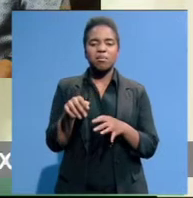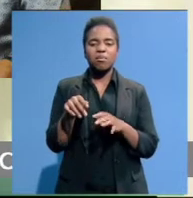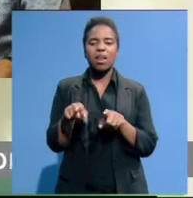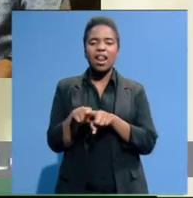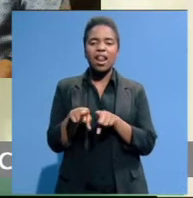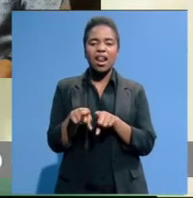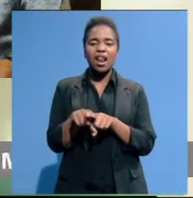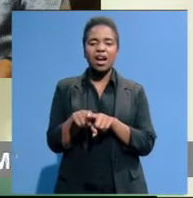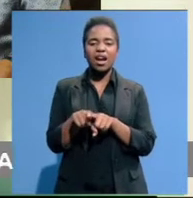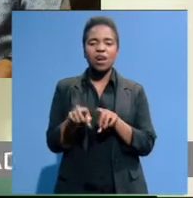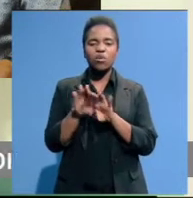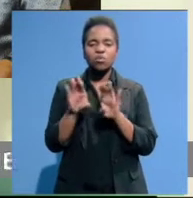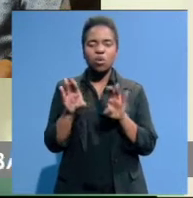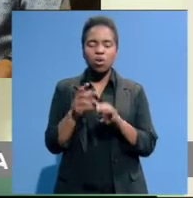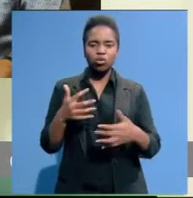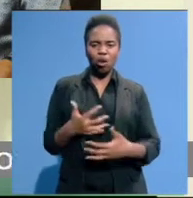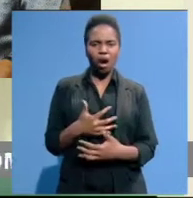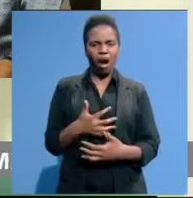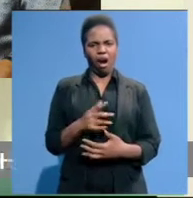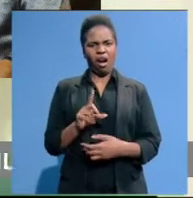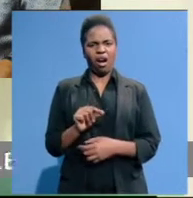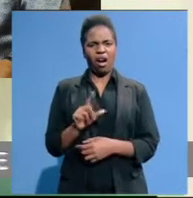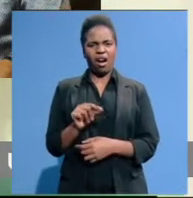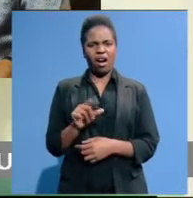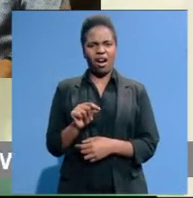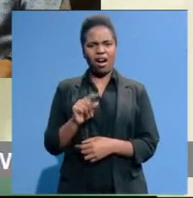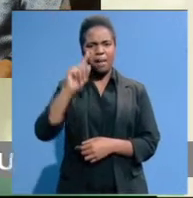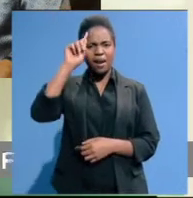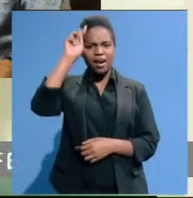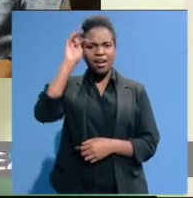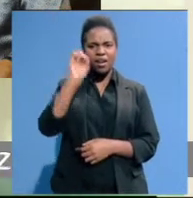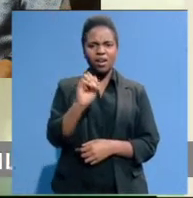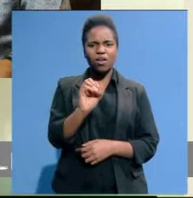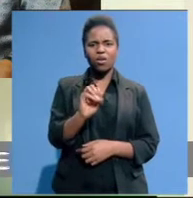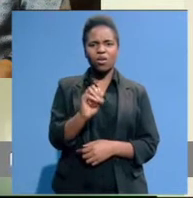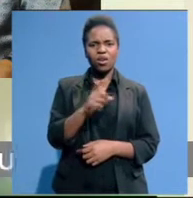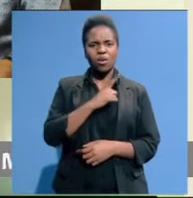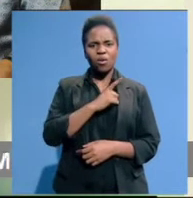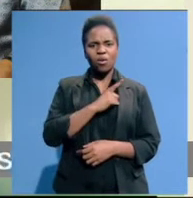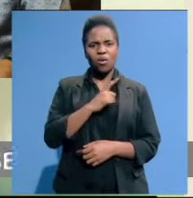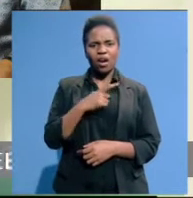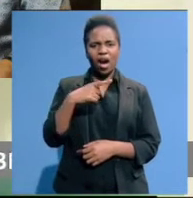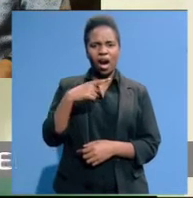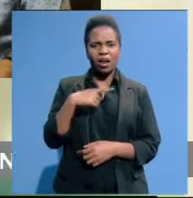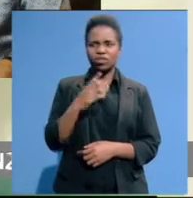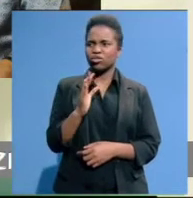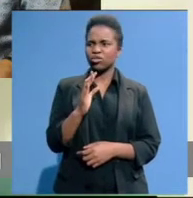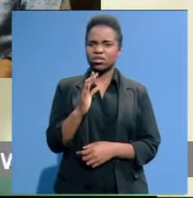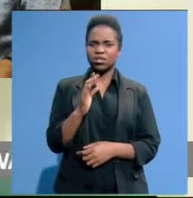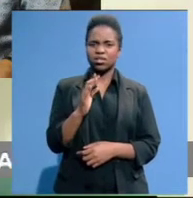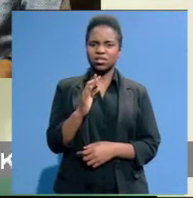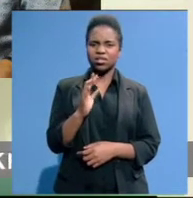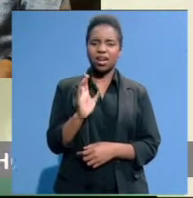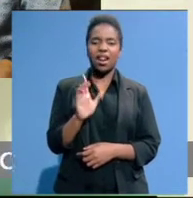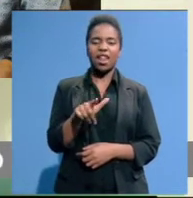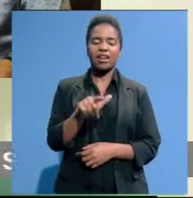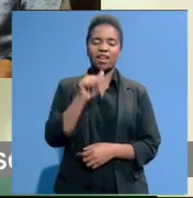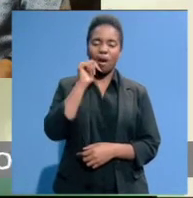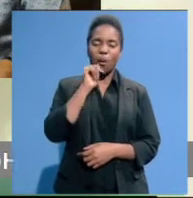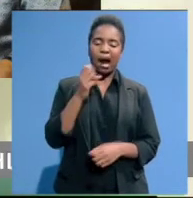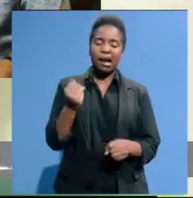with Fish for Charity for organizing money for people living with HIV/AIDS. And then Tata just